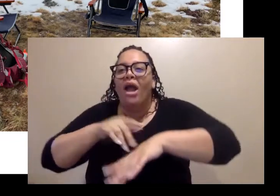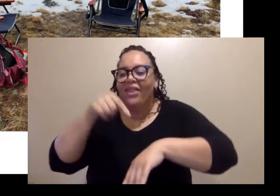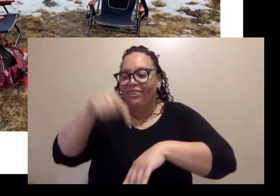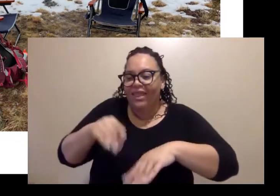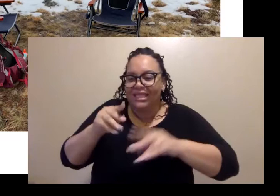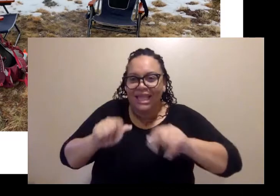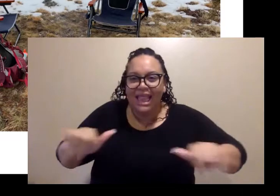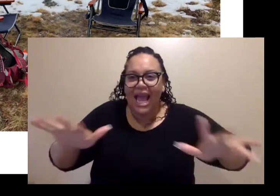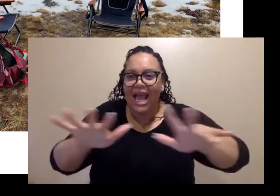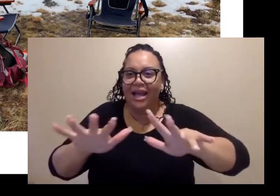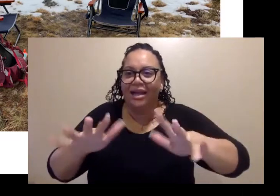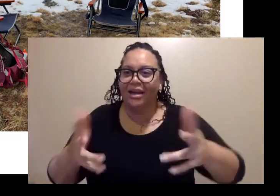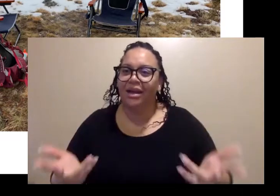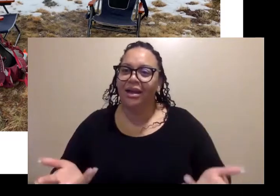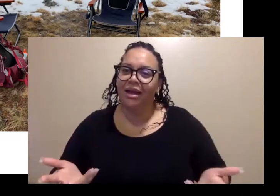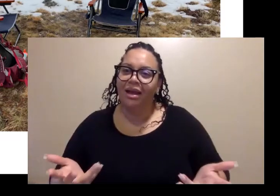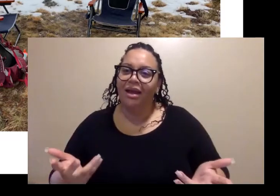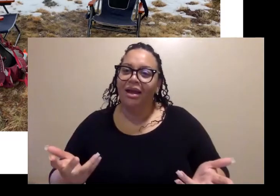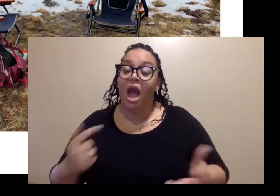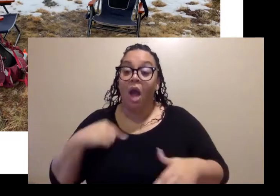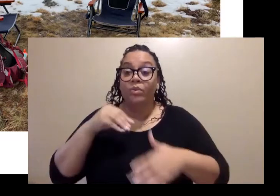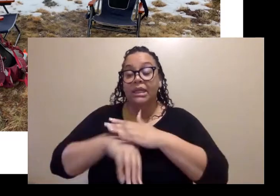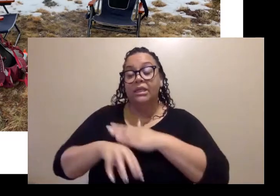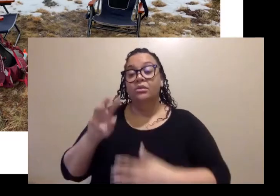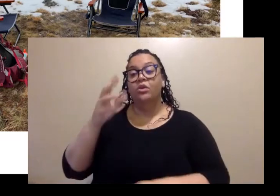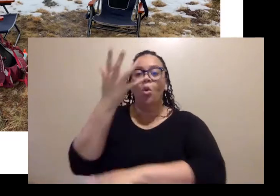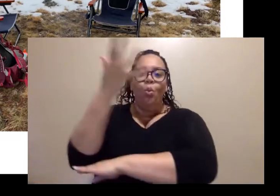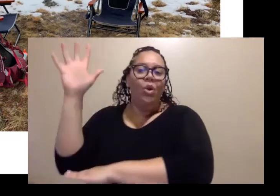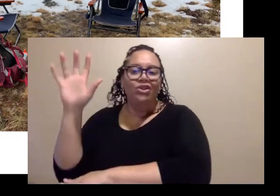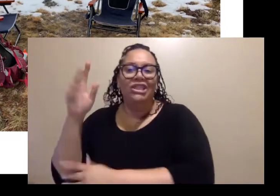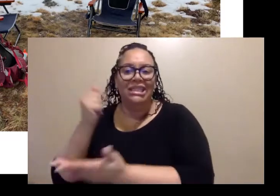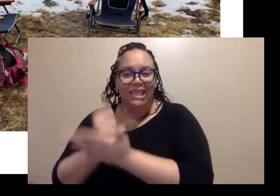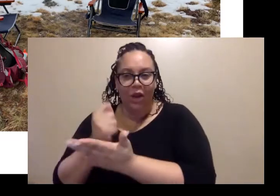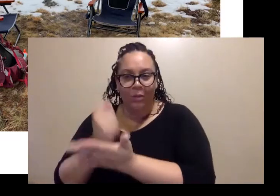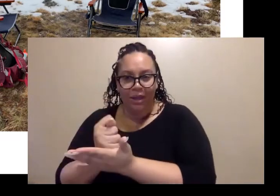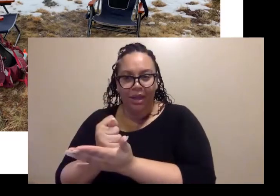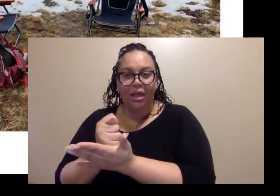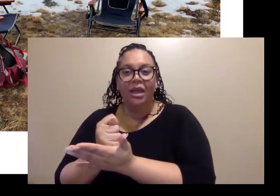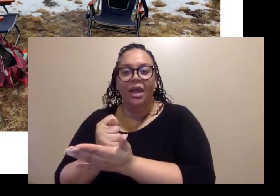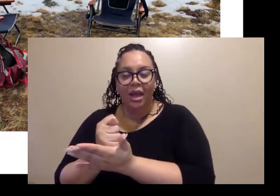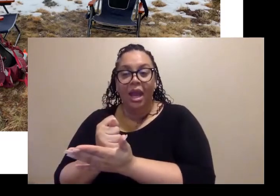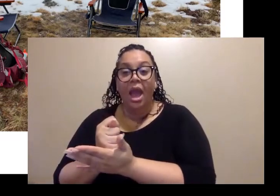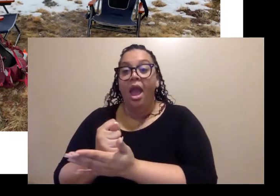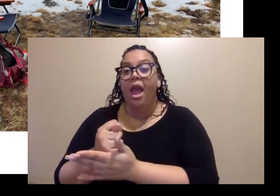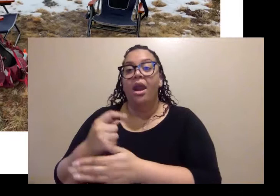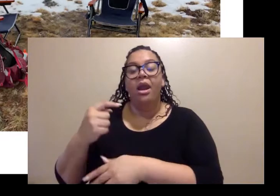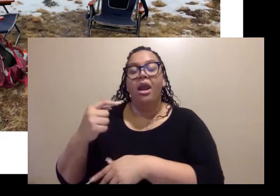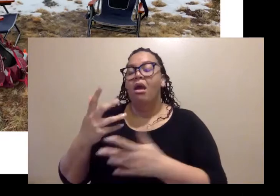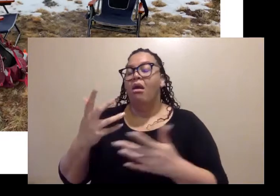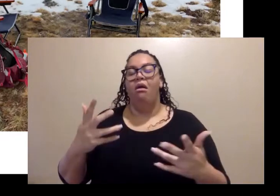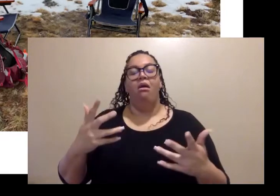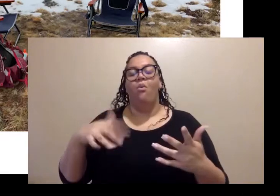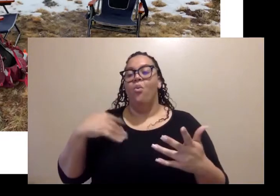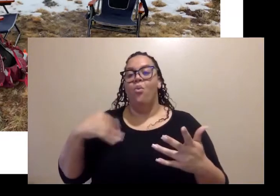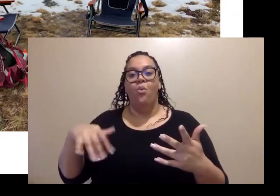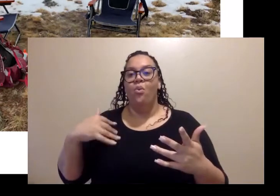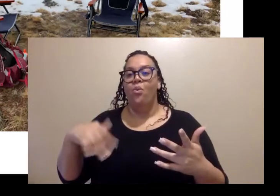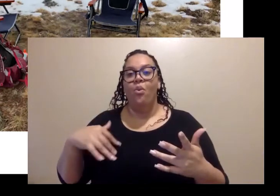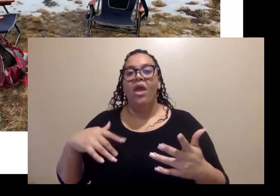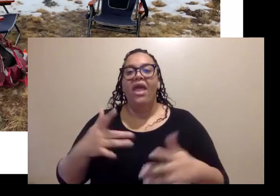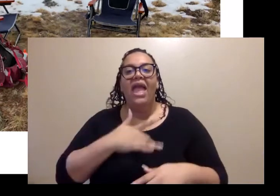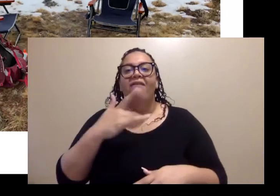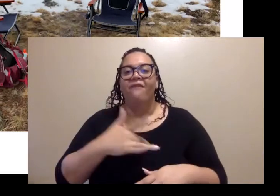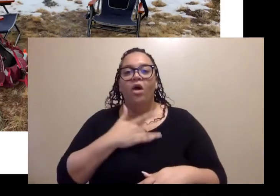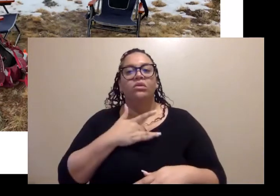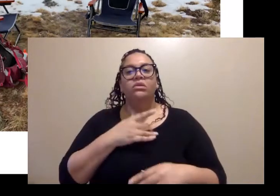prior? I was a wilderness therapy, and rarely were those even talked about in the industry in itself. And that was always felt problematic to